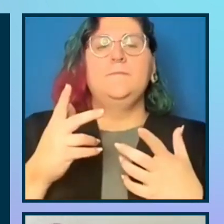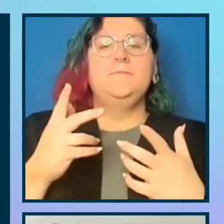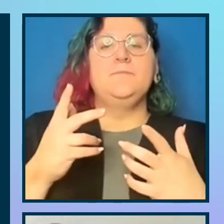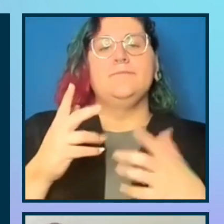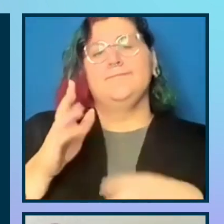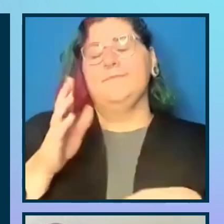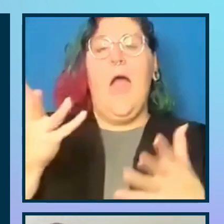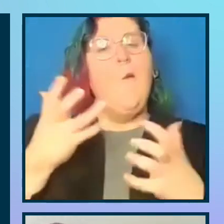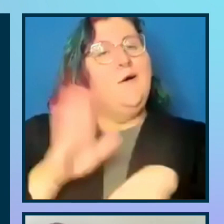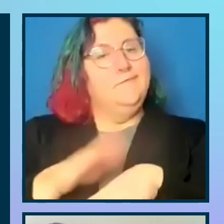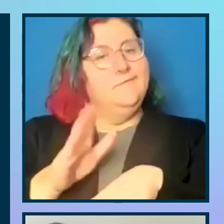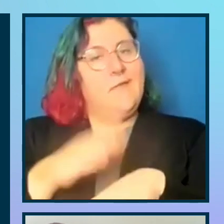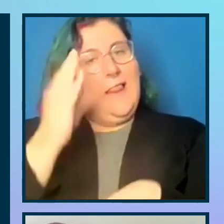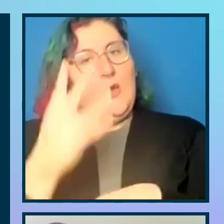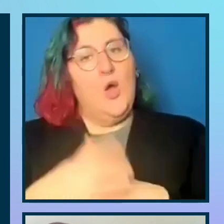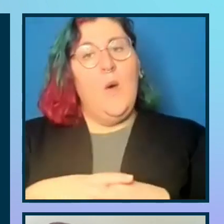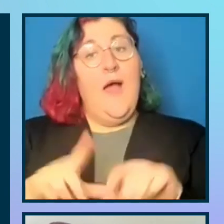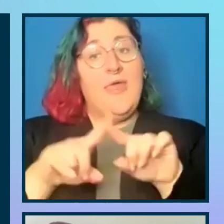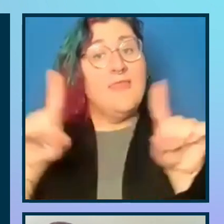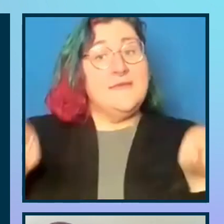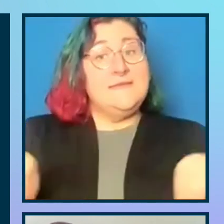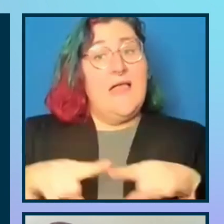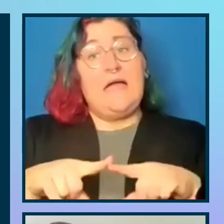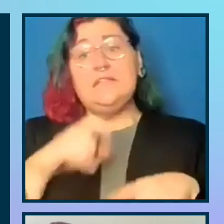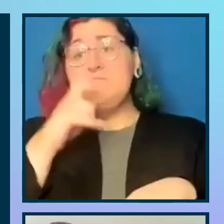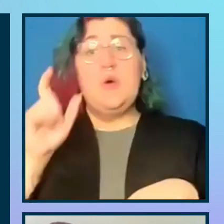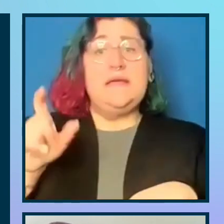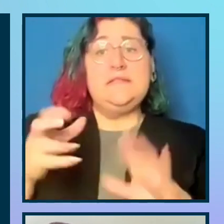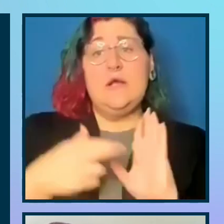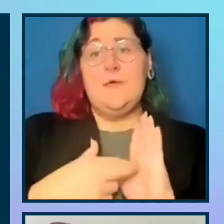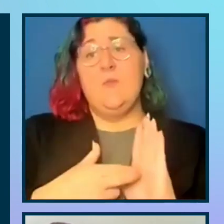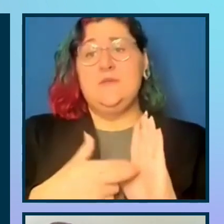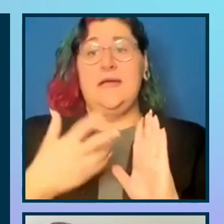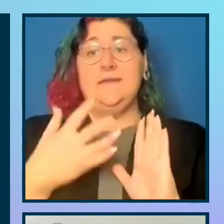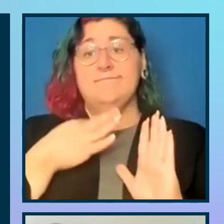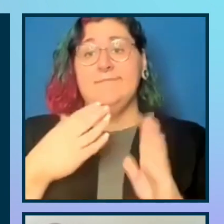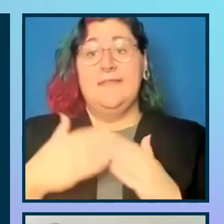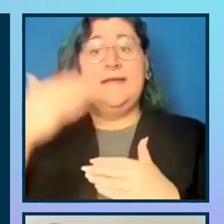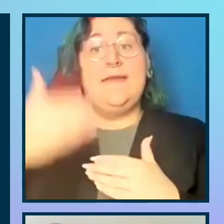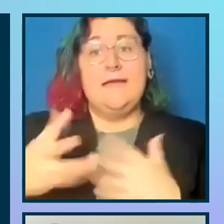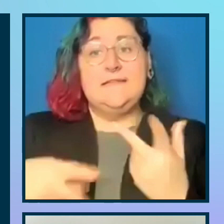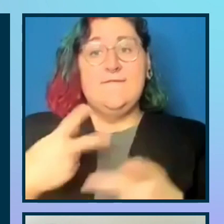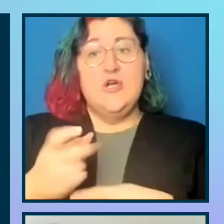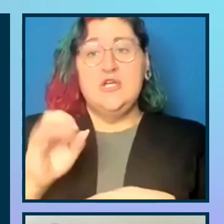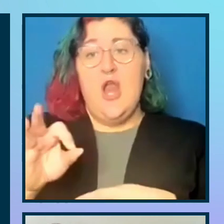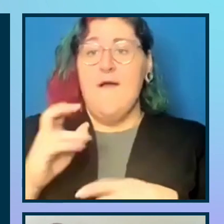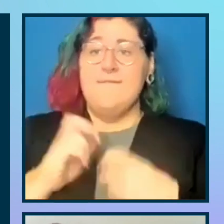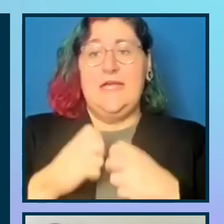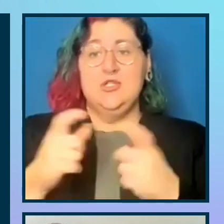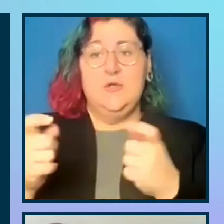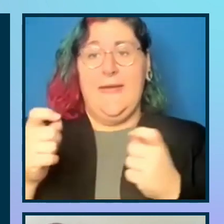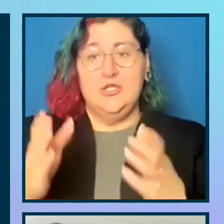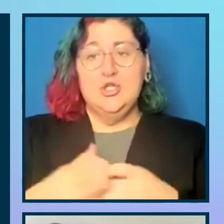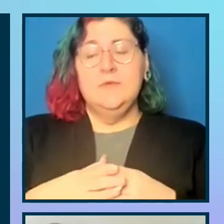disclaimer that the slides you see here don't necessarily represent our upcoming version of our issue manager. For that reason, you